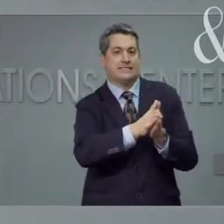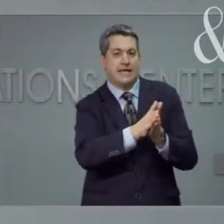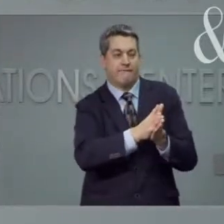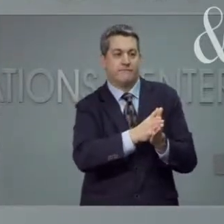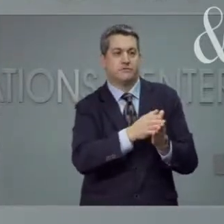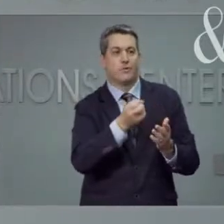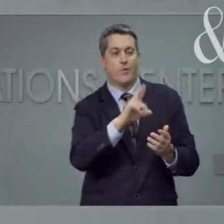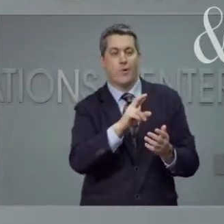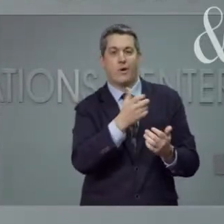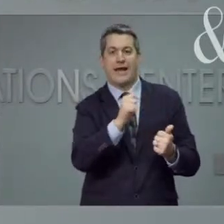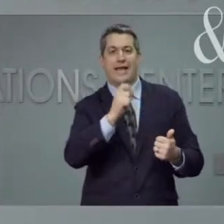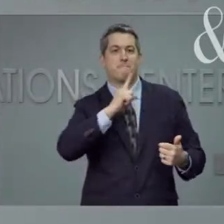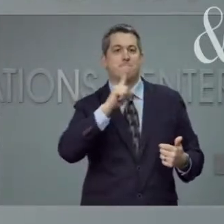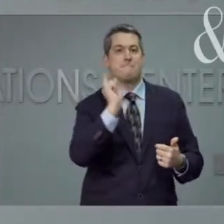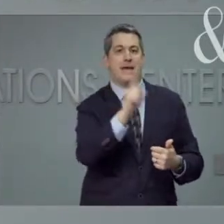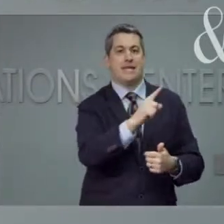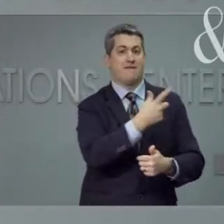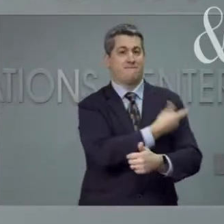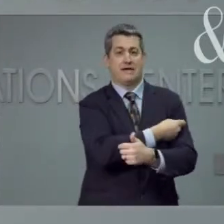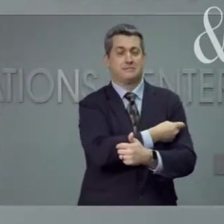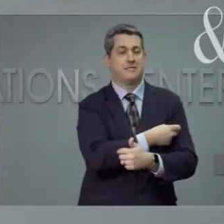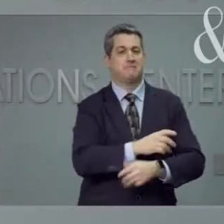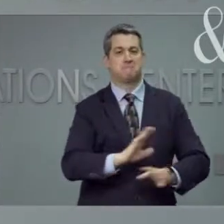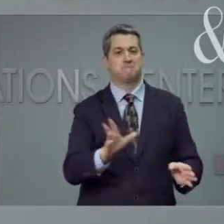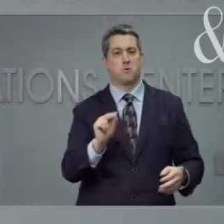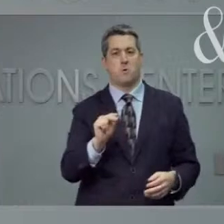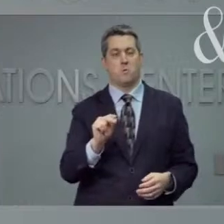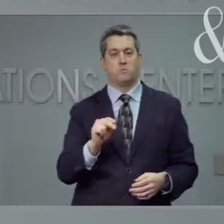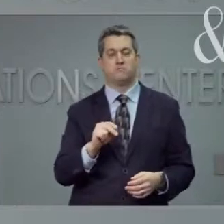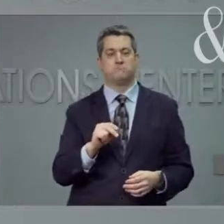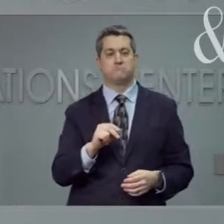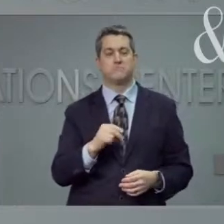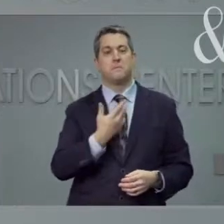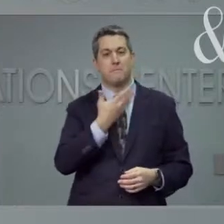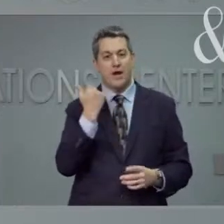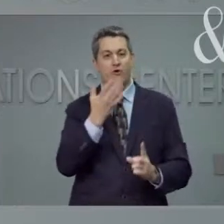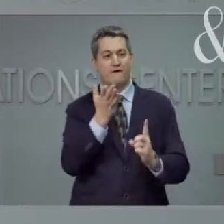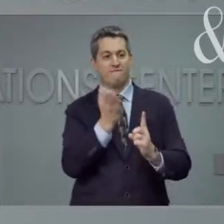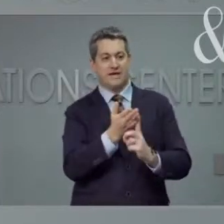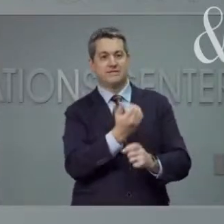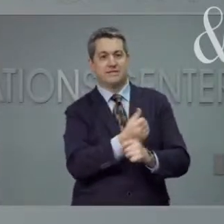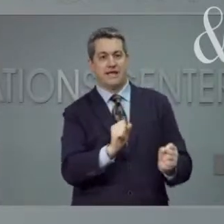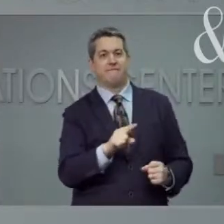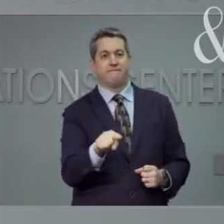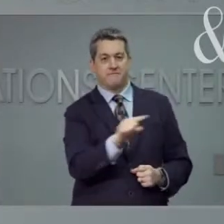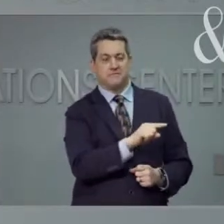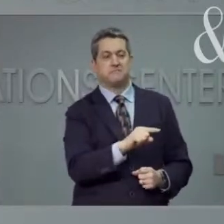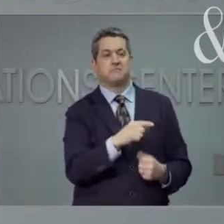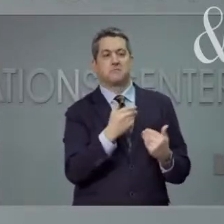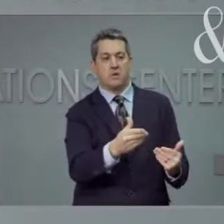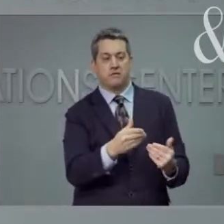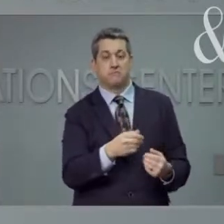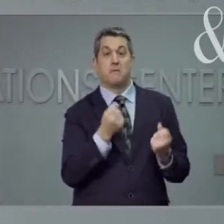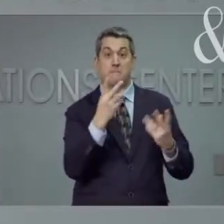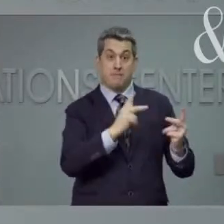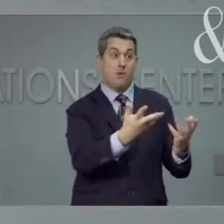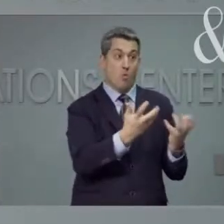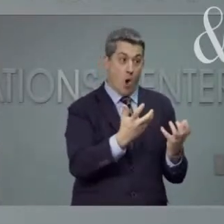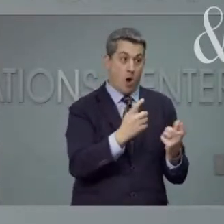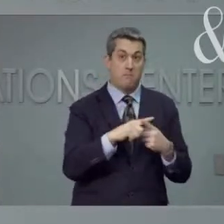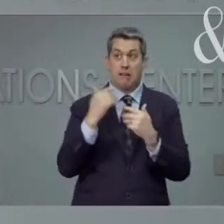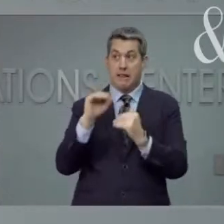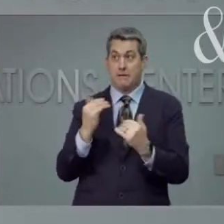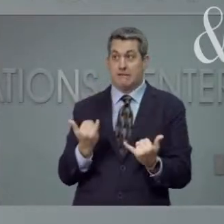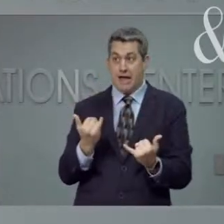any mandating of the vaccine. We want to try to convince people that it's safe, but there are a lot of people who want it, and it's very limited right